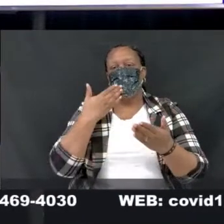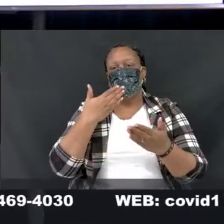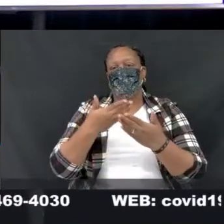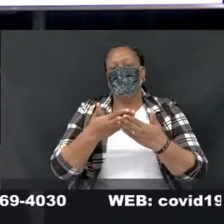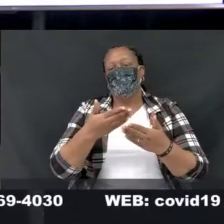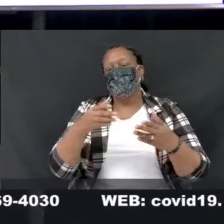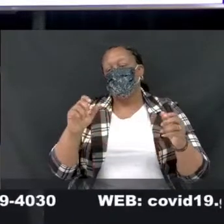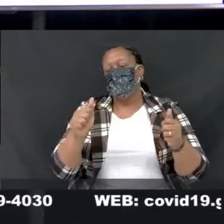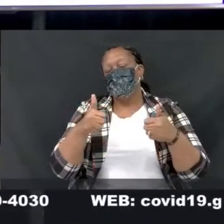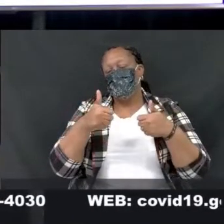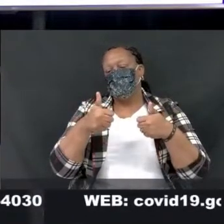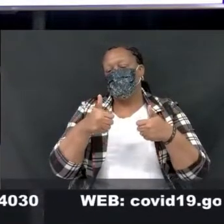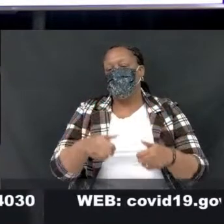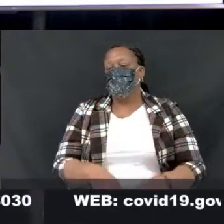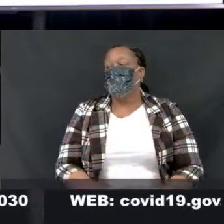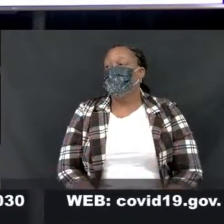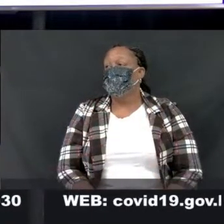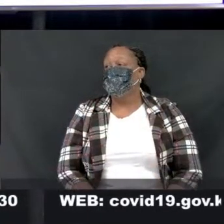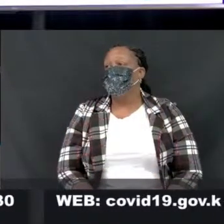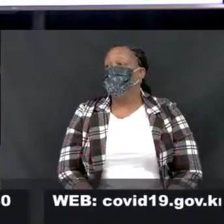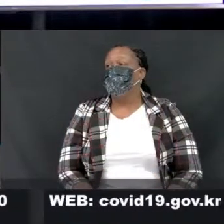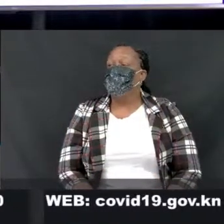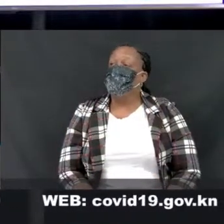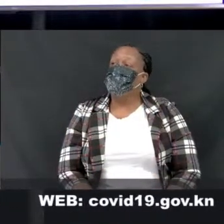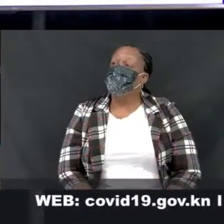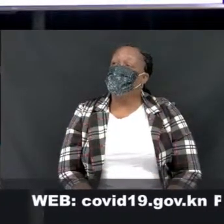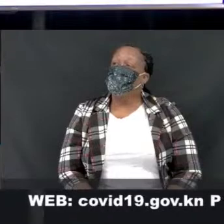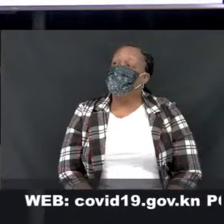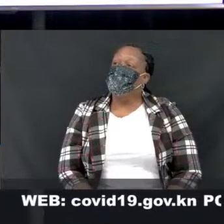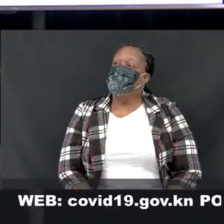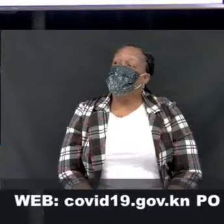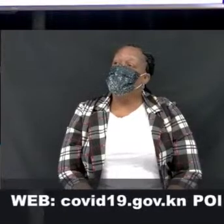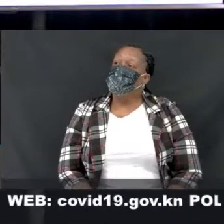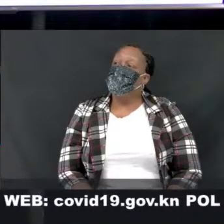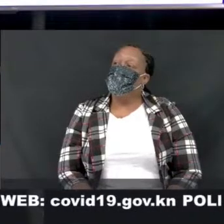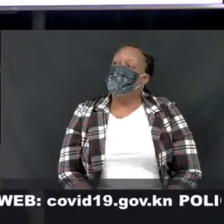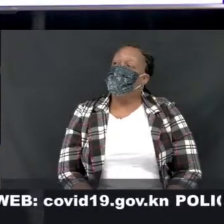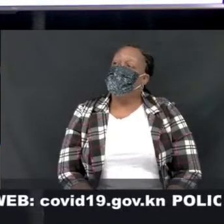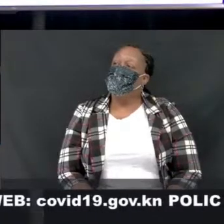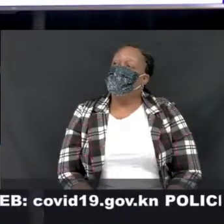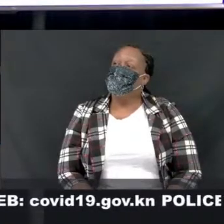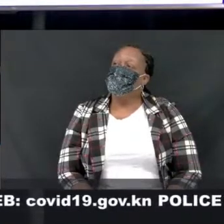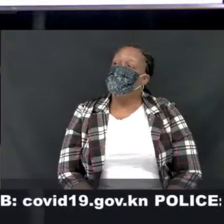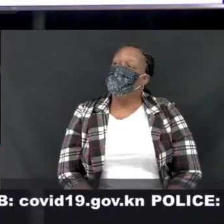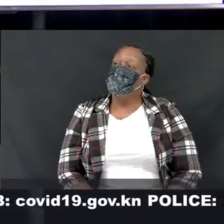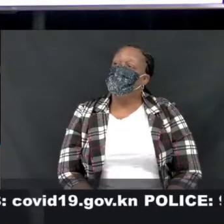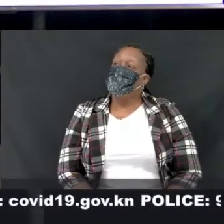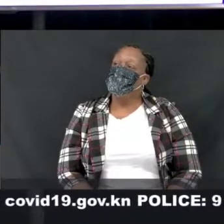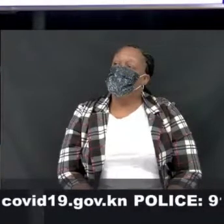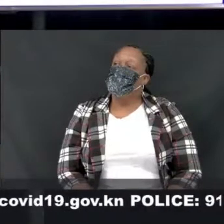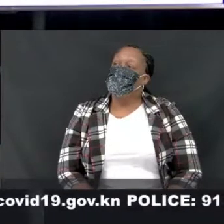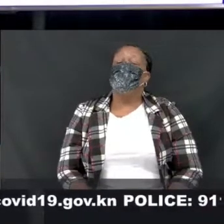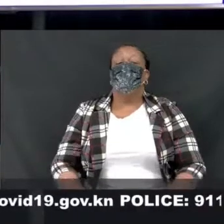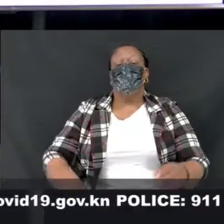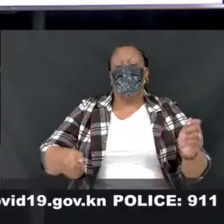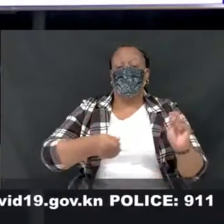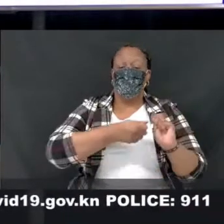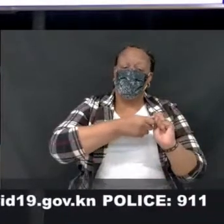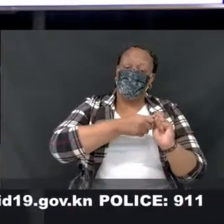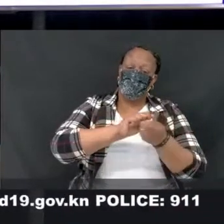sector. The Cabinet as well has agreed and approved the resumption of